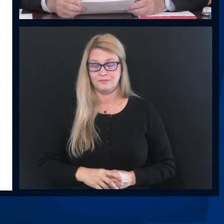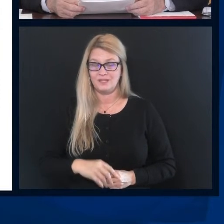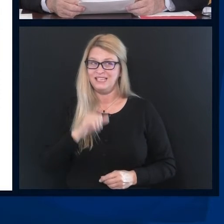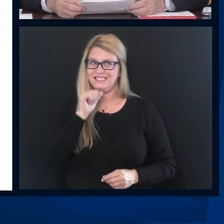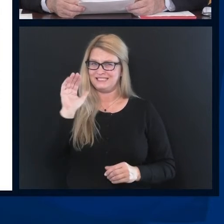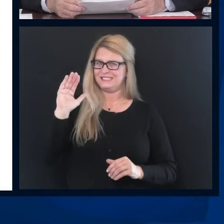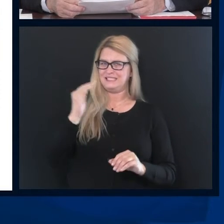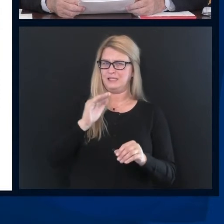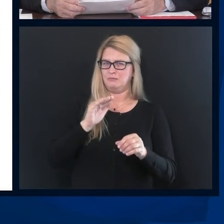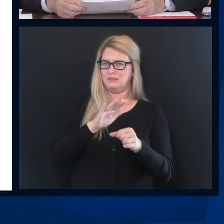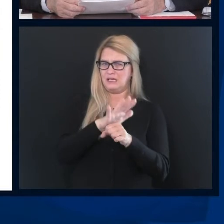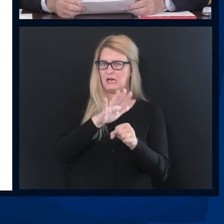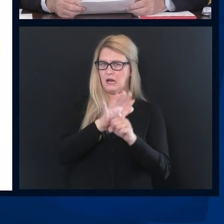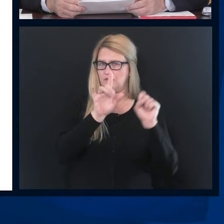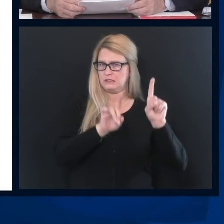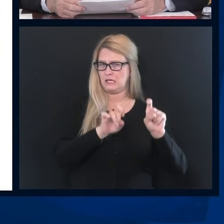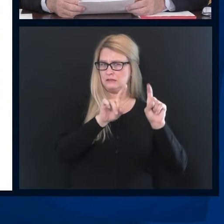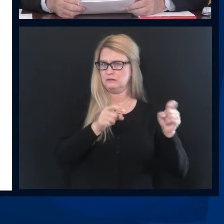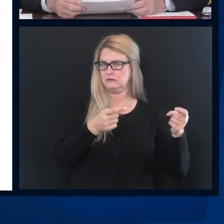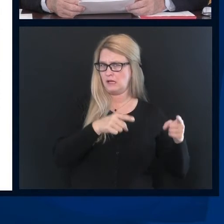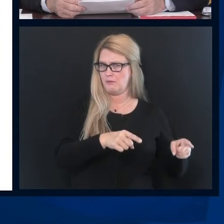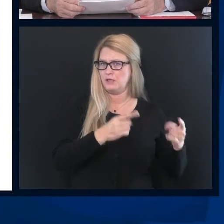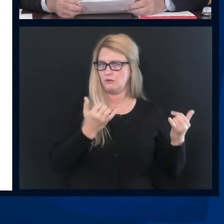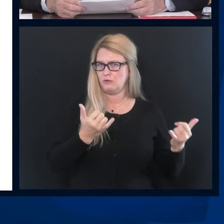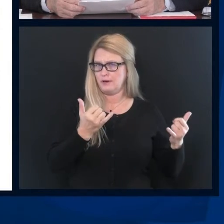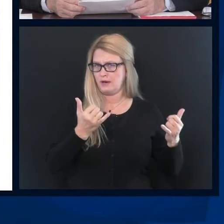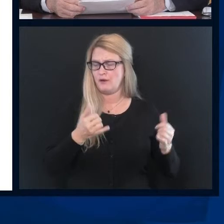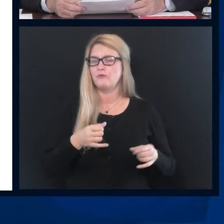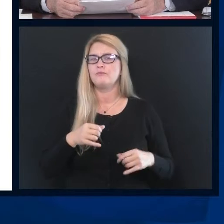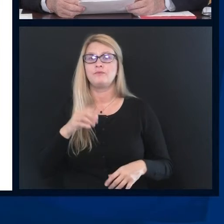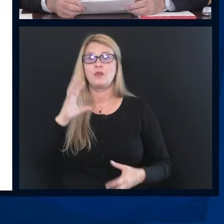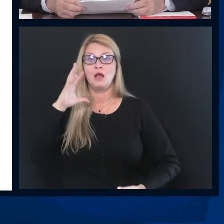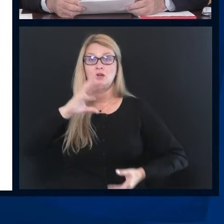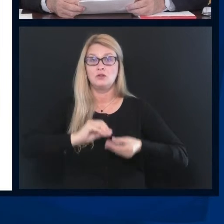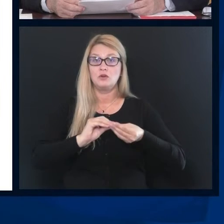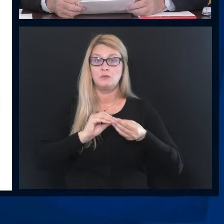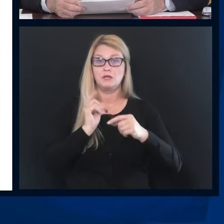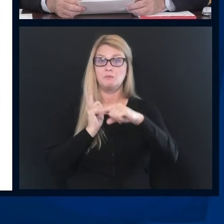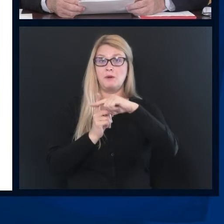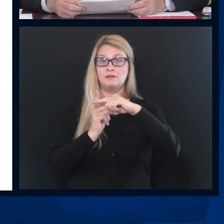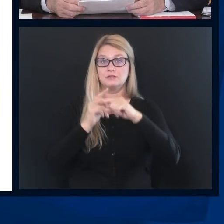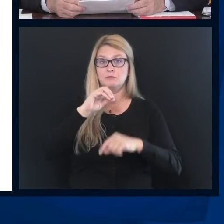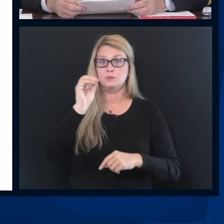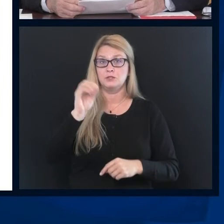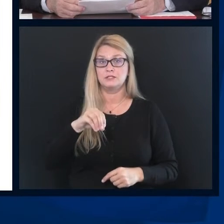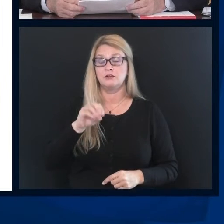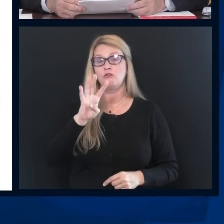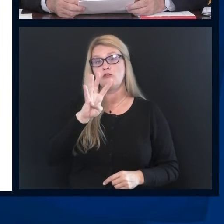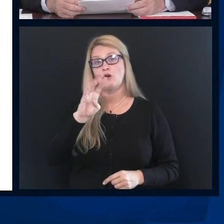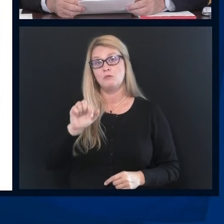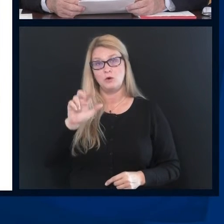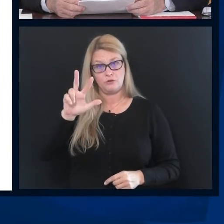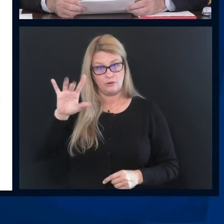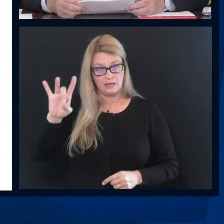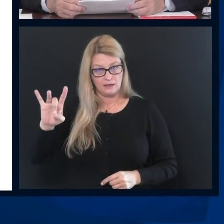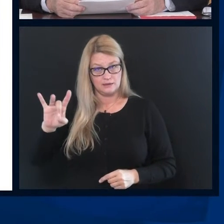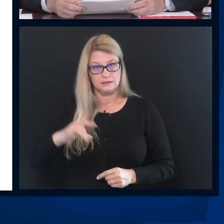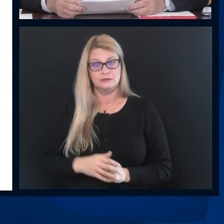as many. Our cumulative positive is now at